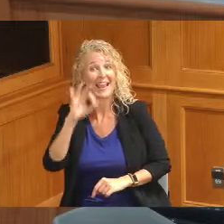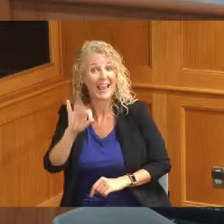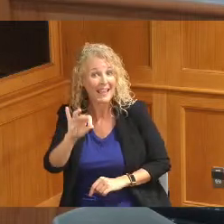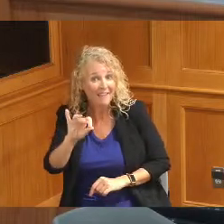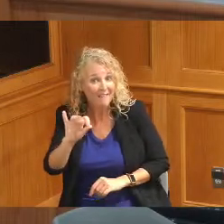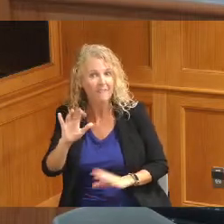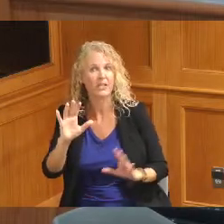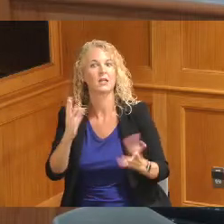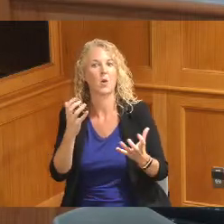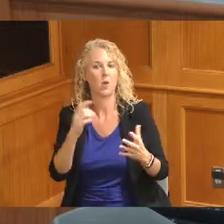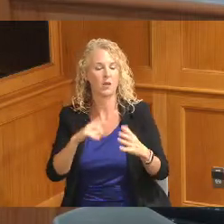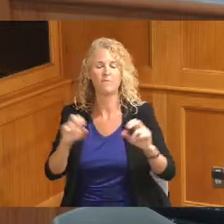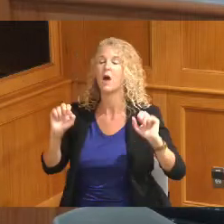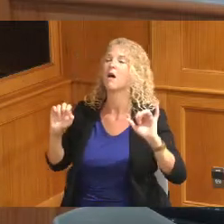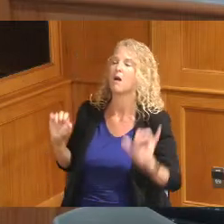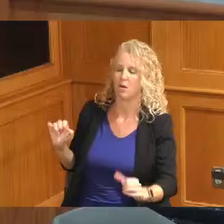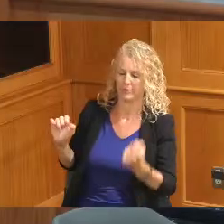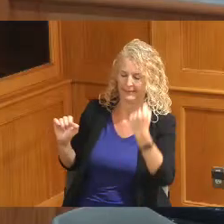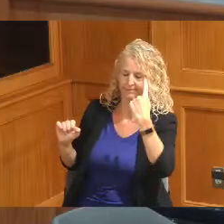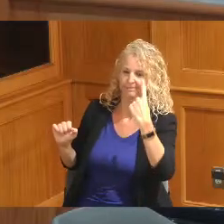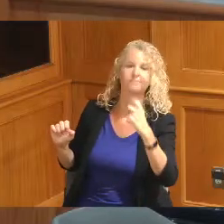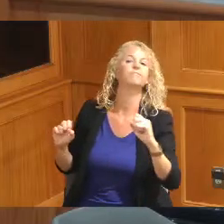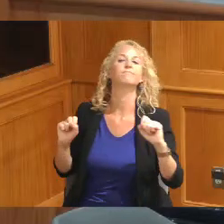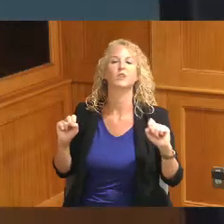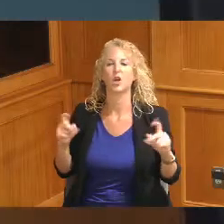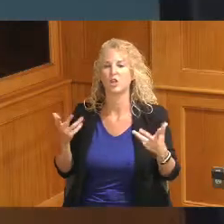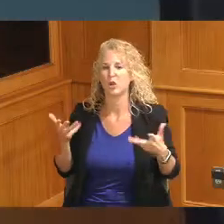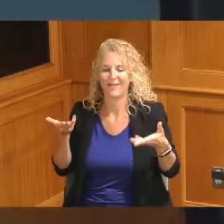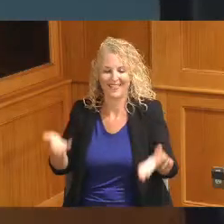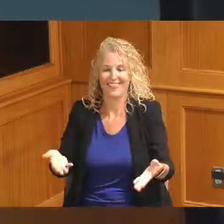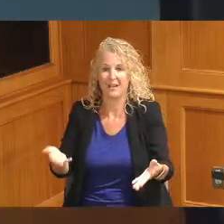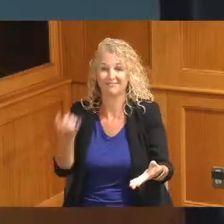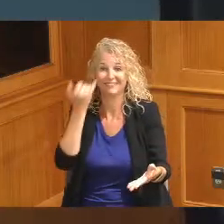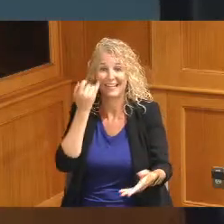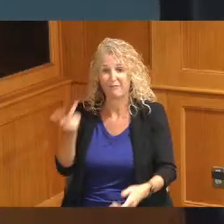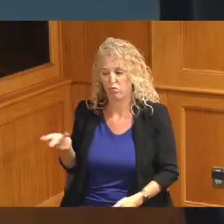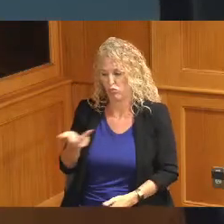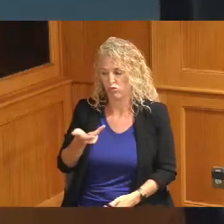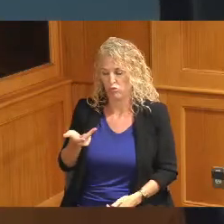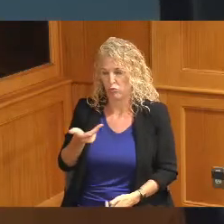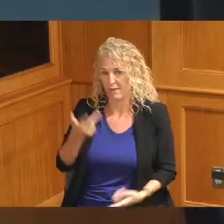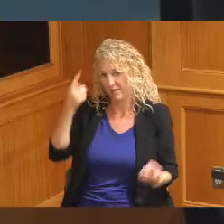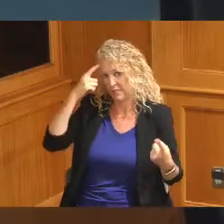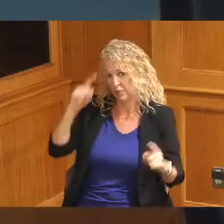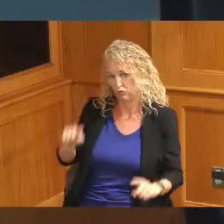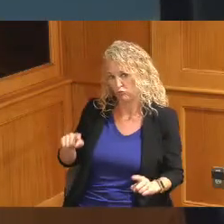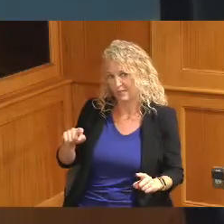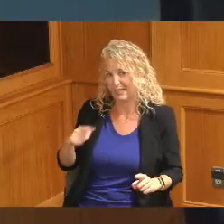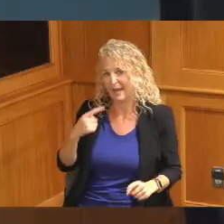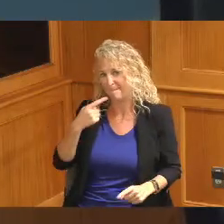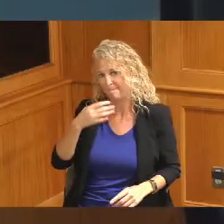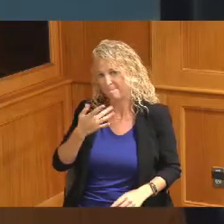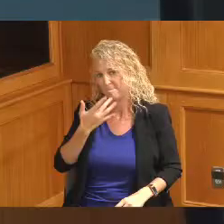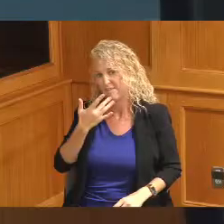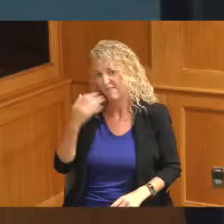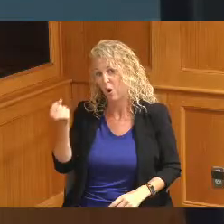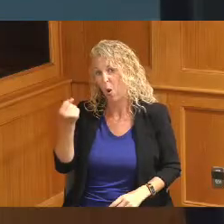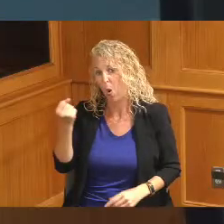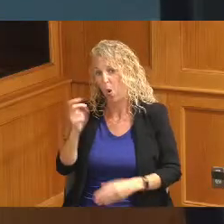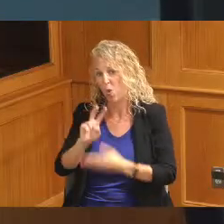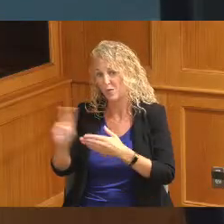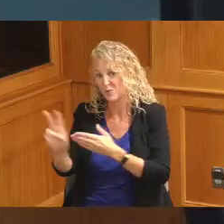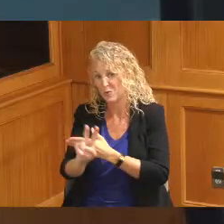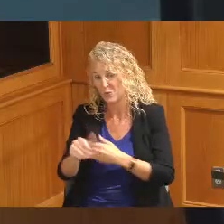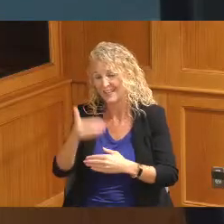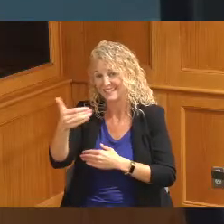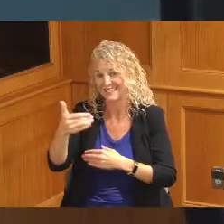there's liability with that. So let's, if you all are concurring here, I would like to hold this for 2 weeks for